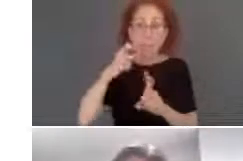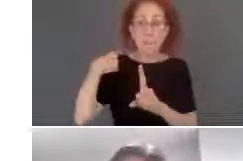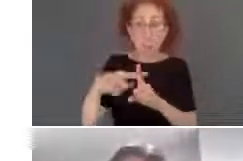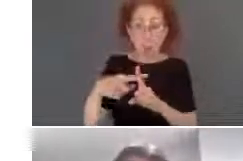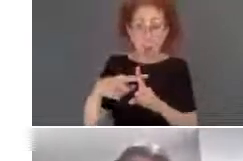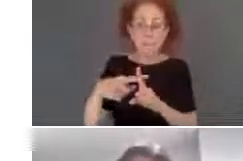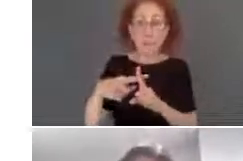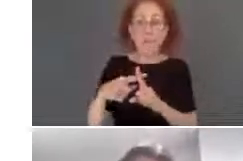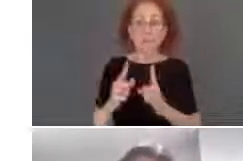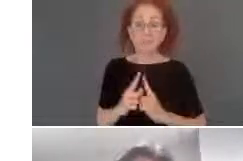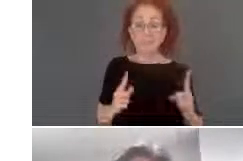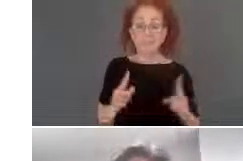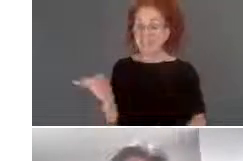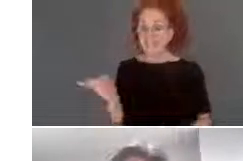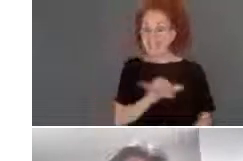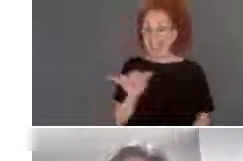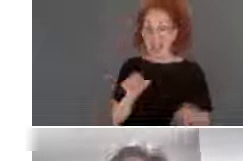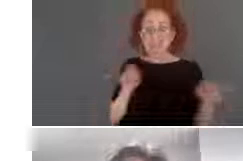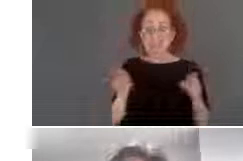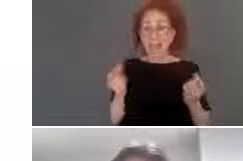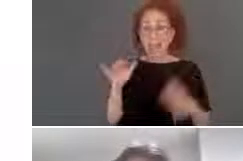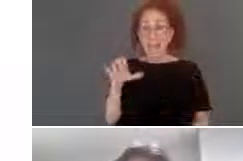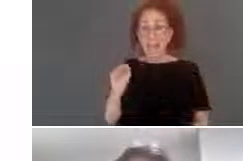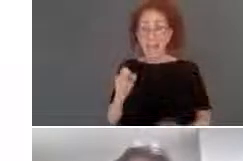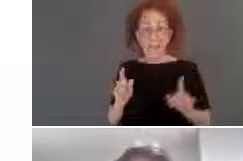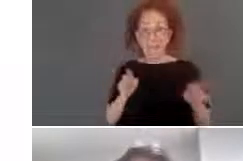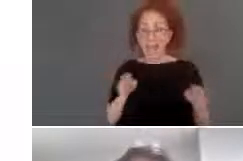rose to really the same level that they did in the second wave.